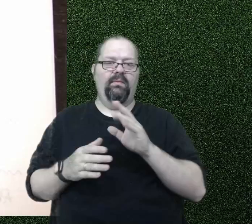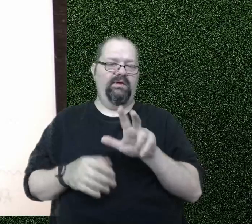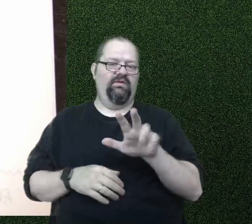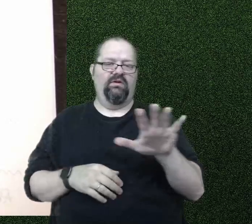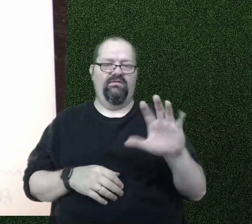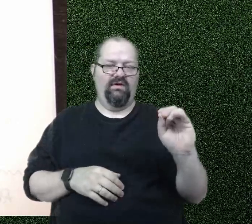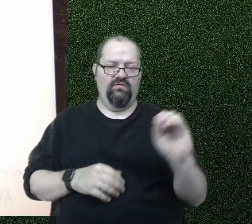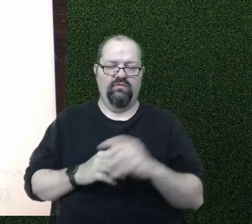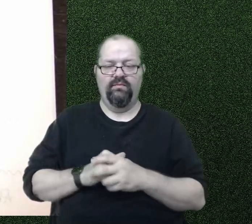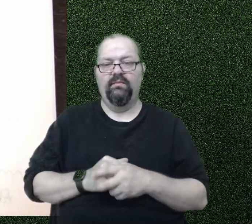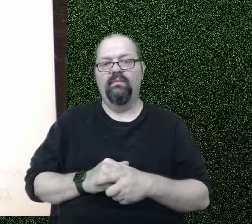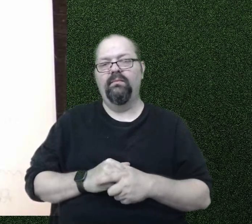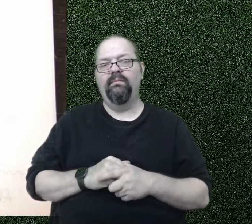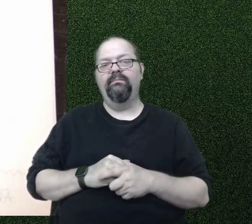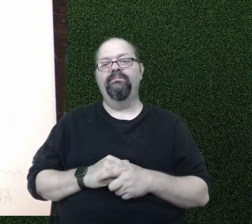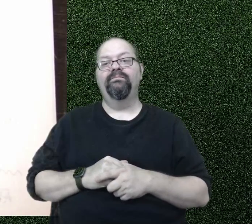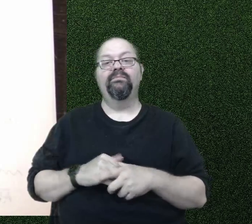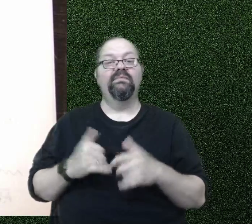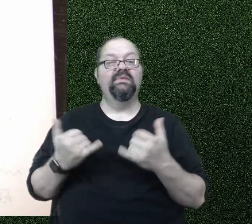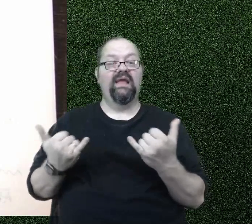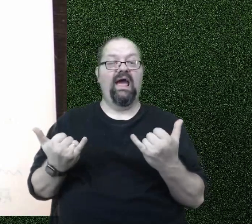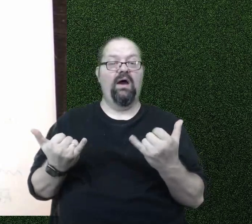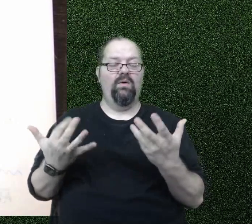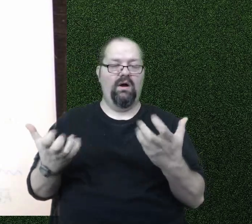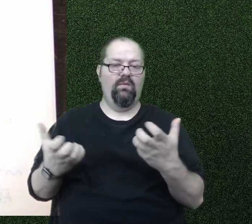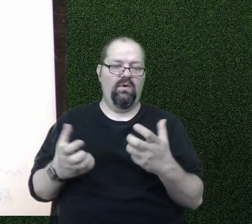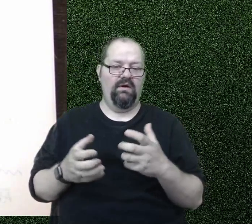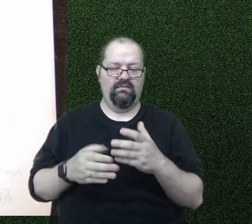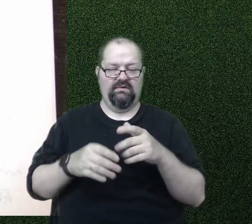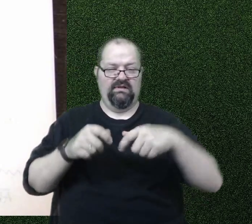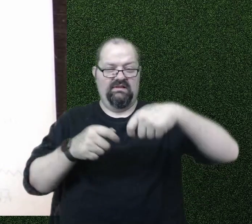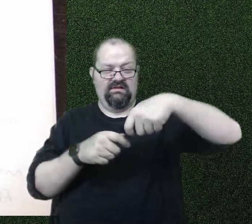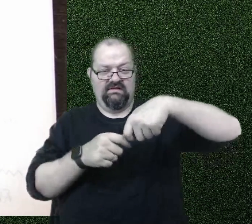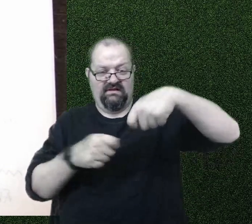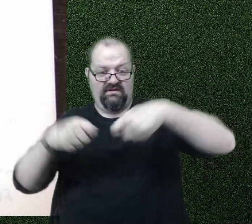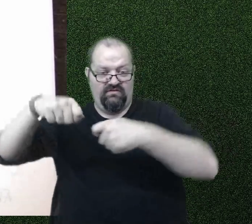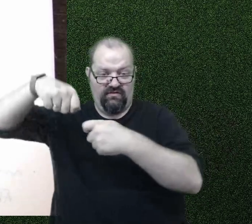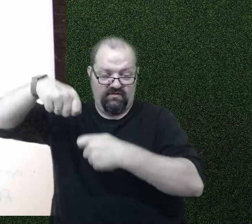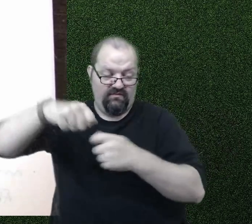And I want the tension on this guy and the tension on this guy. I'll call them T1 and T2.